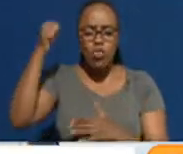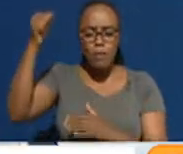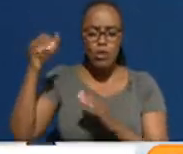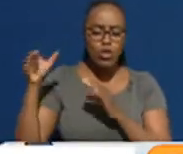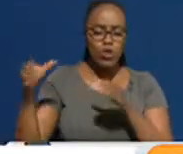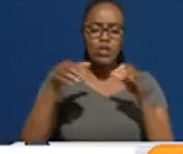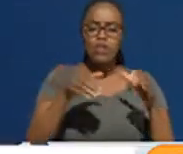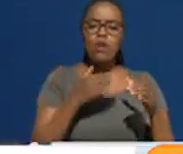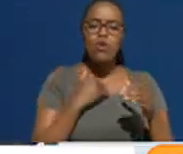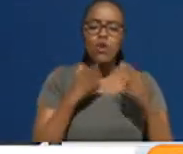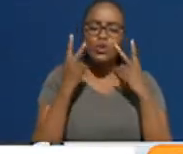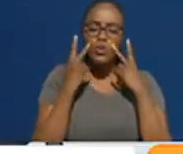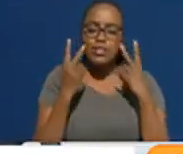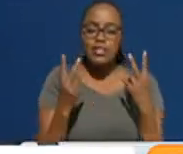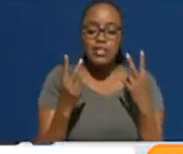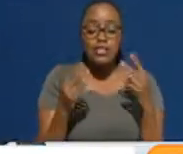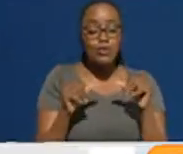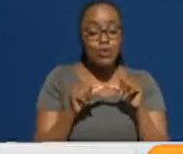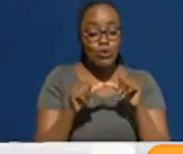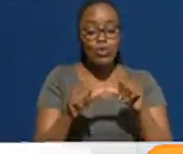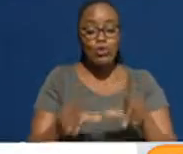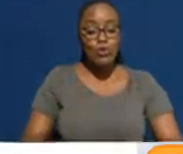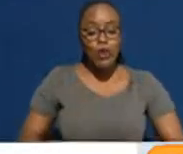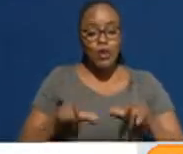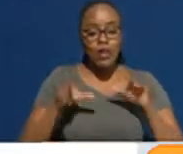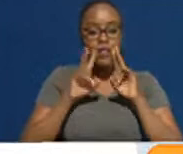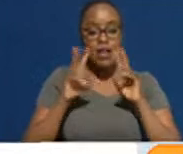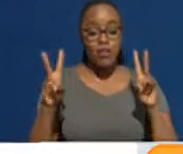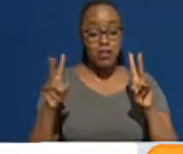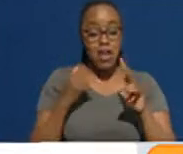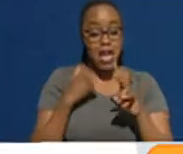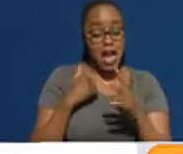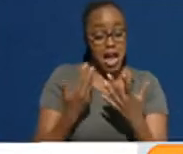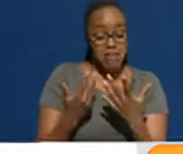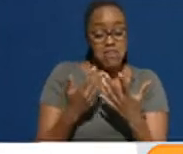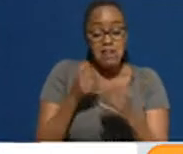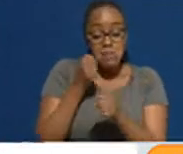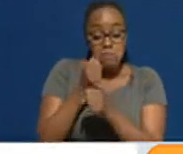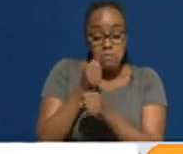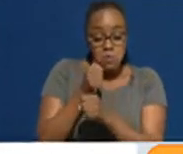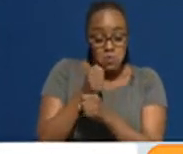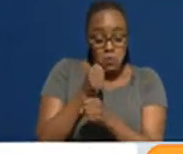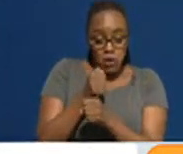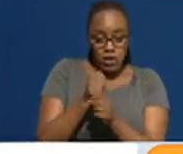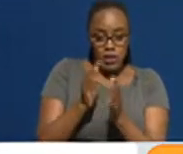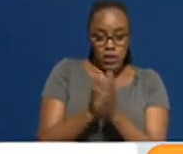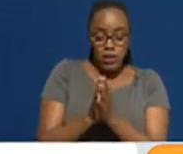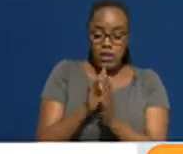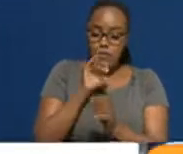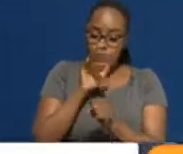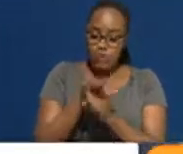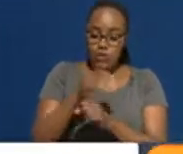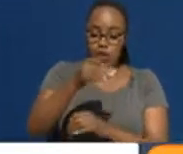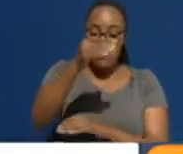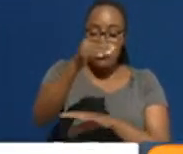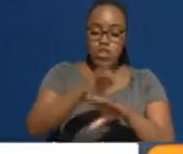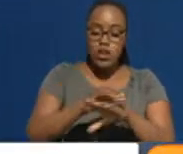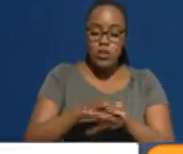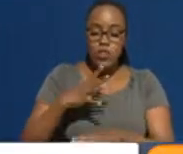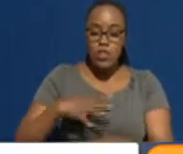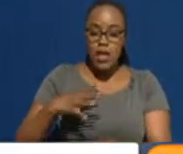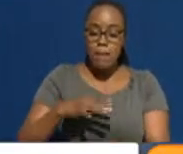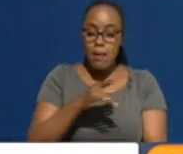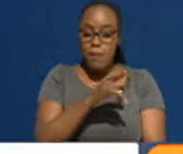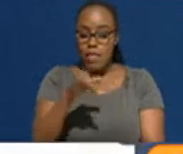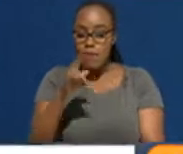they want the same thing, to go about their lives peacefully, make something out of themselves, and guarantee their children a future. That is what those people with the